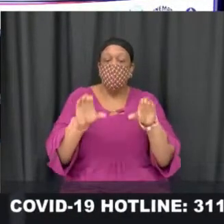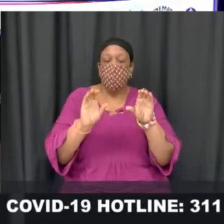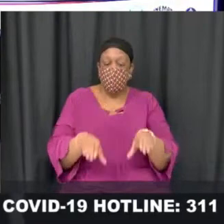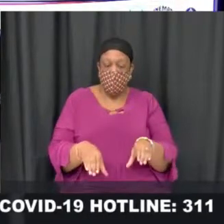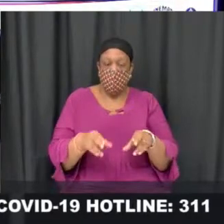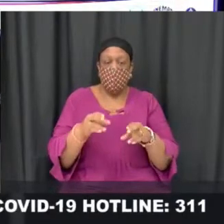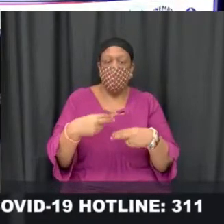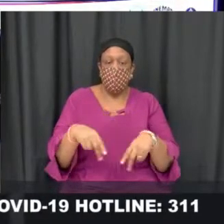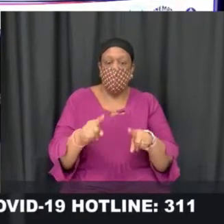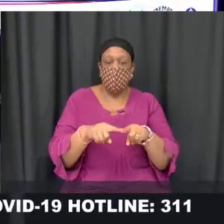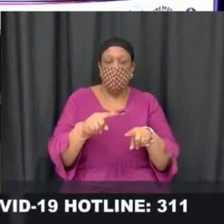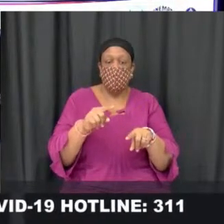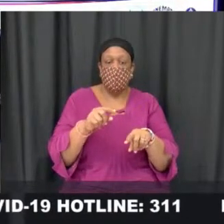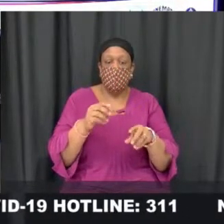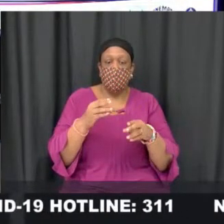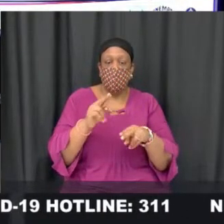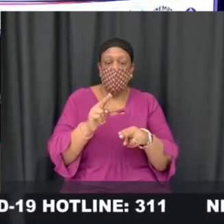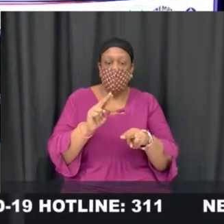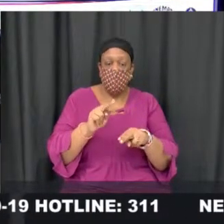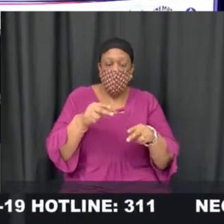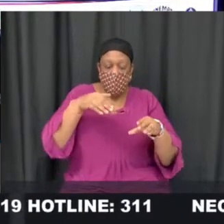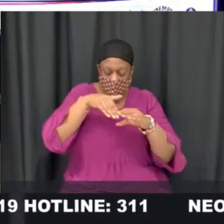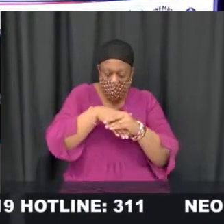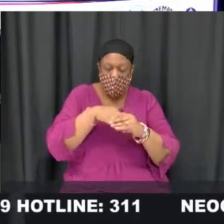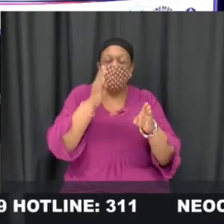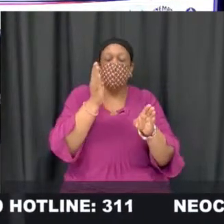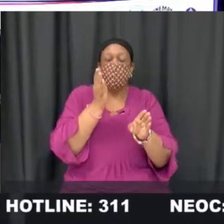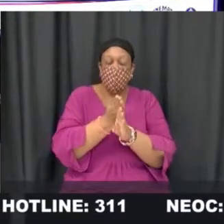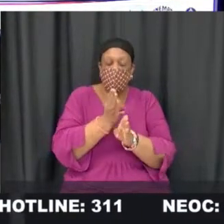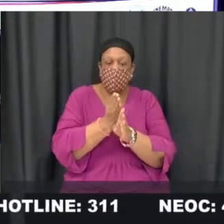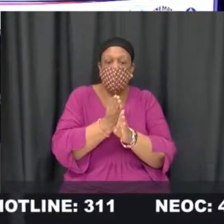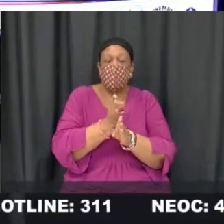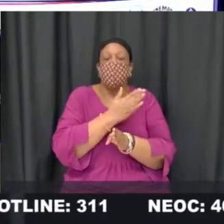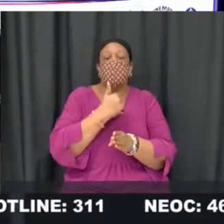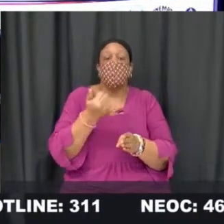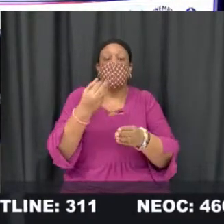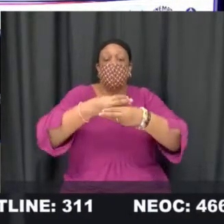masks at all times, and the windows of the vehicle shall remain open.